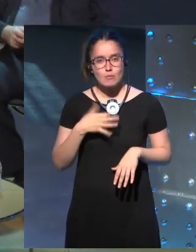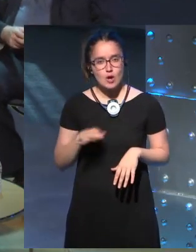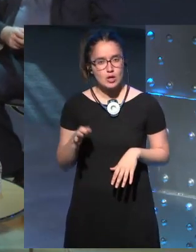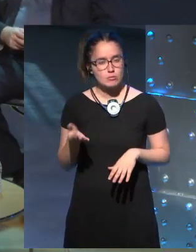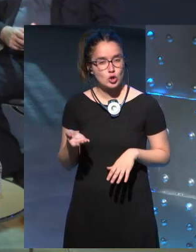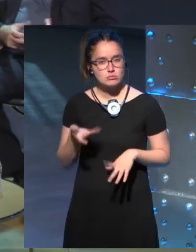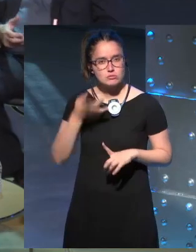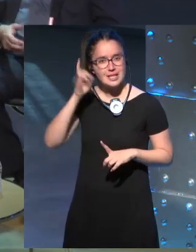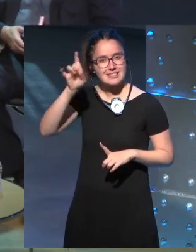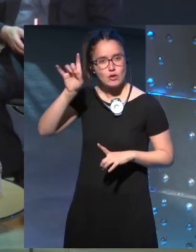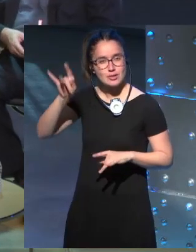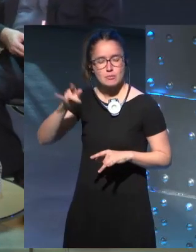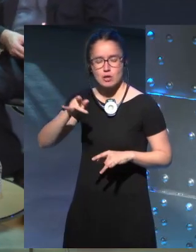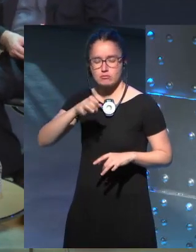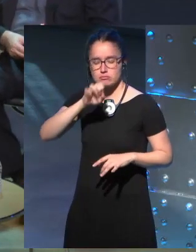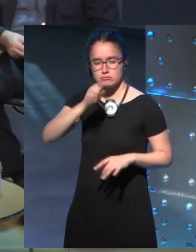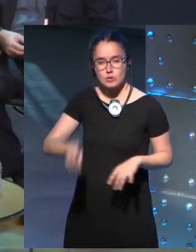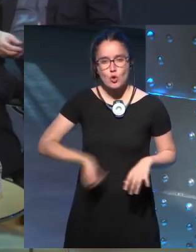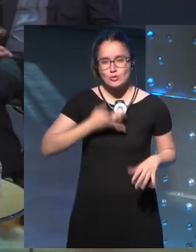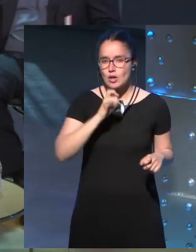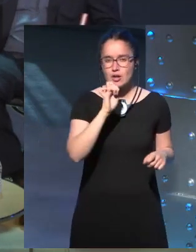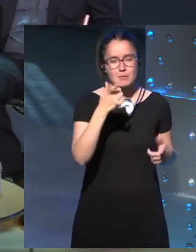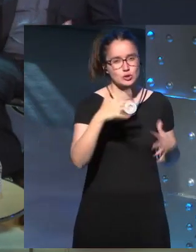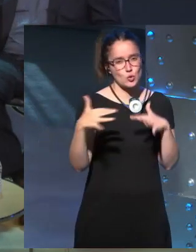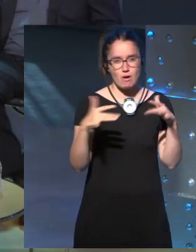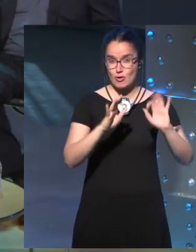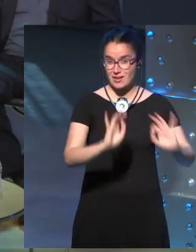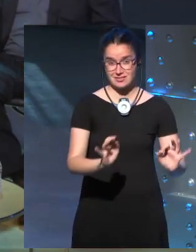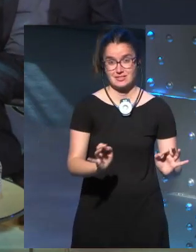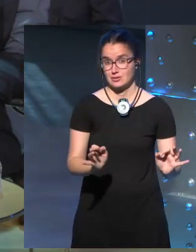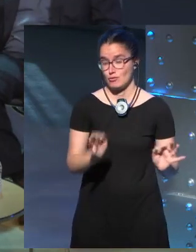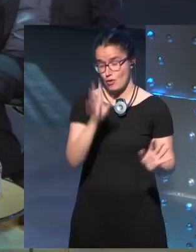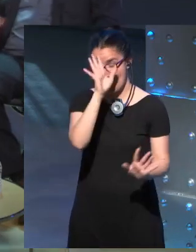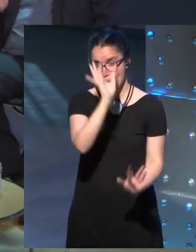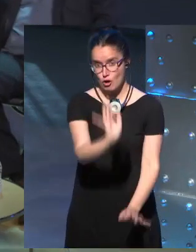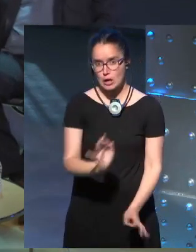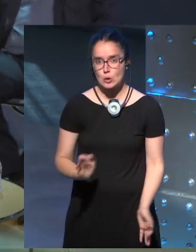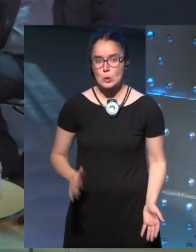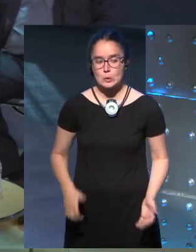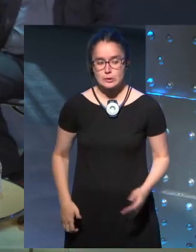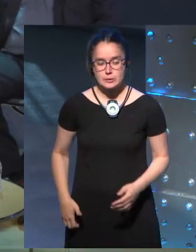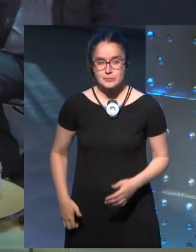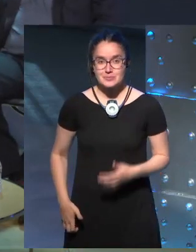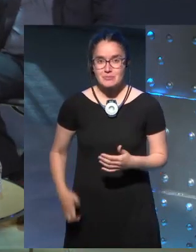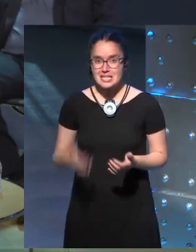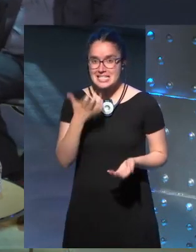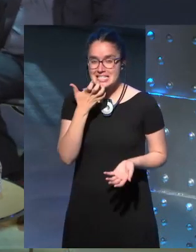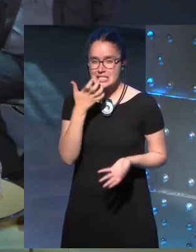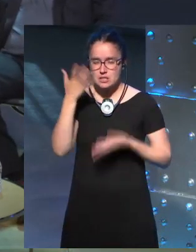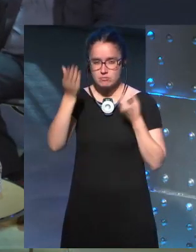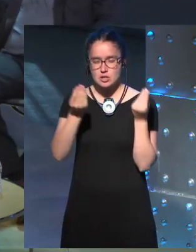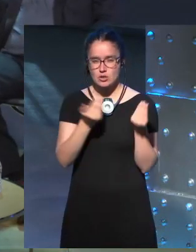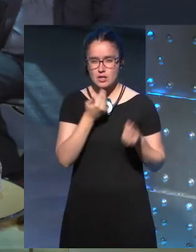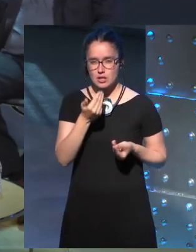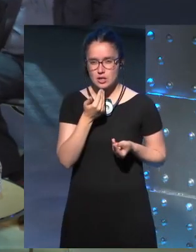incredible. I mean, we can have a good coach, but we are fascinated by players.